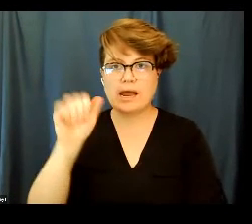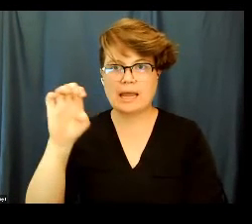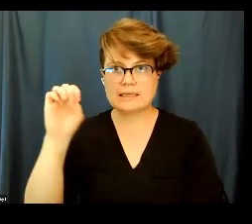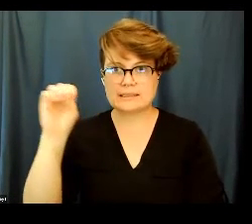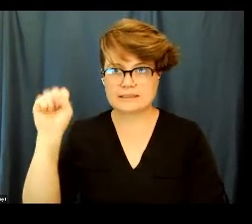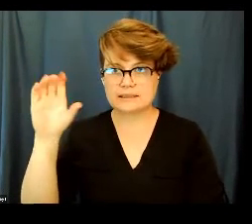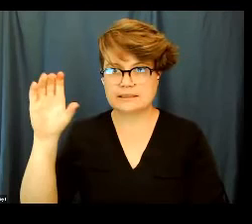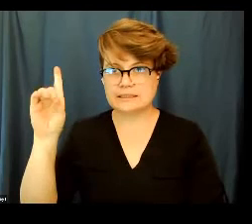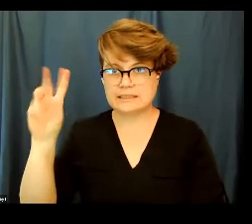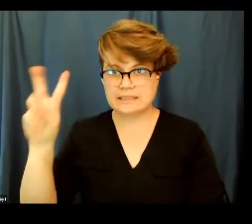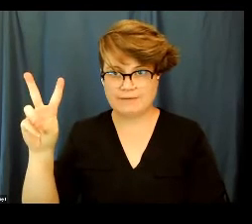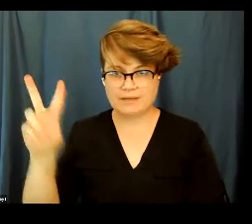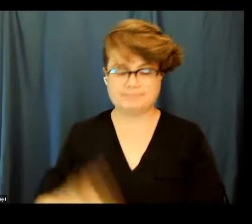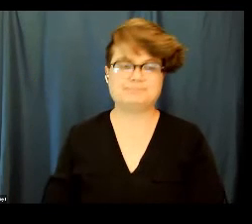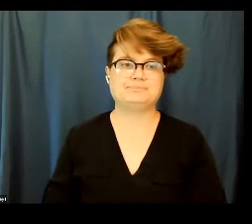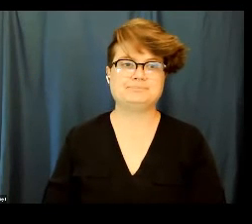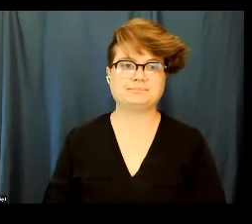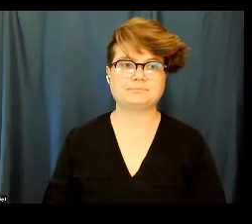Domestic Violence.